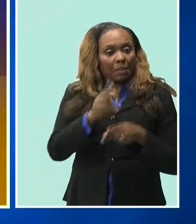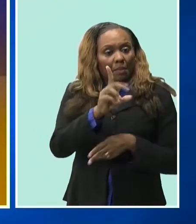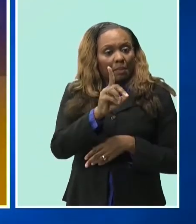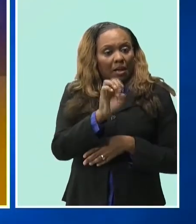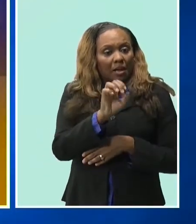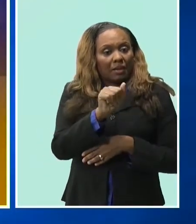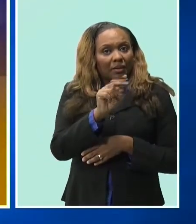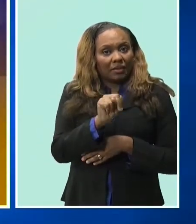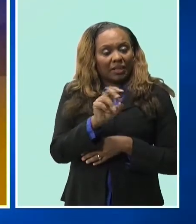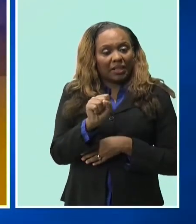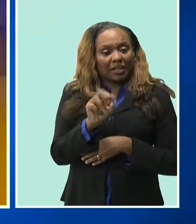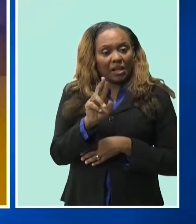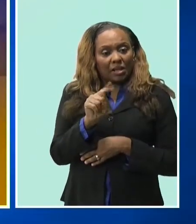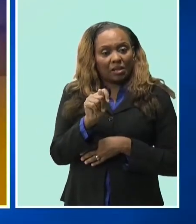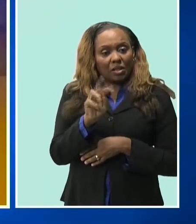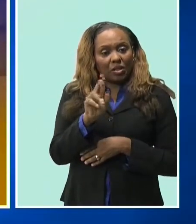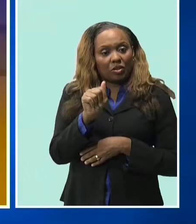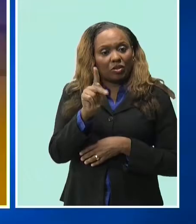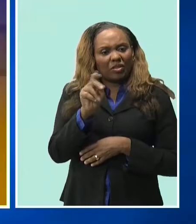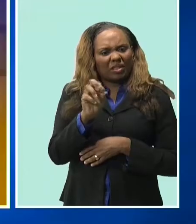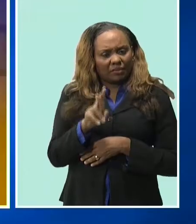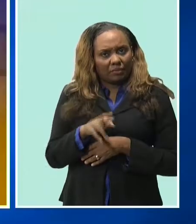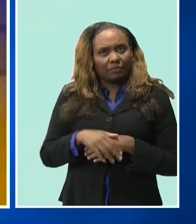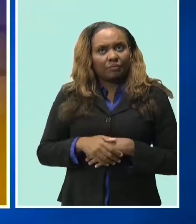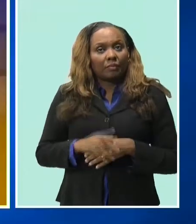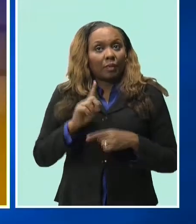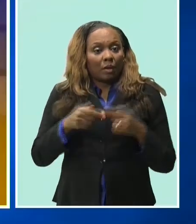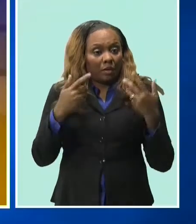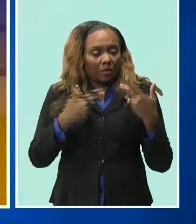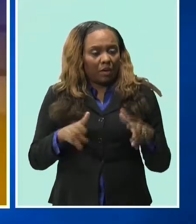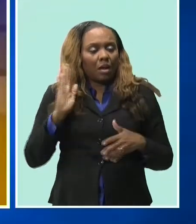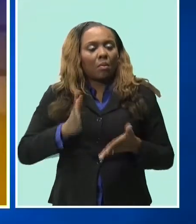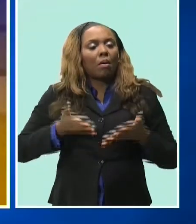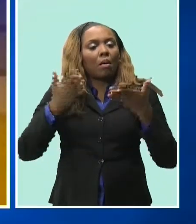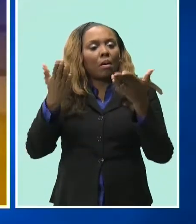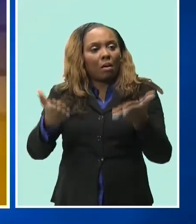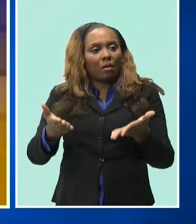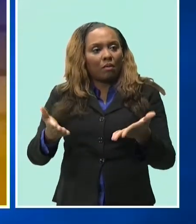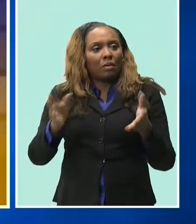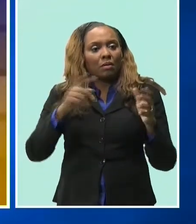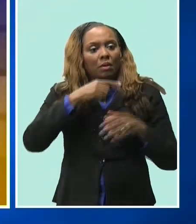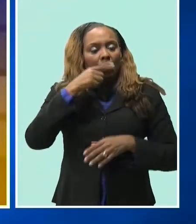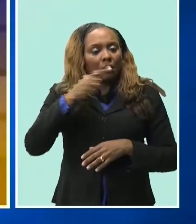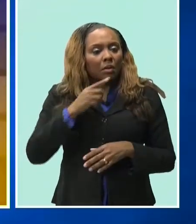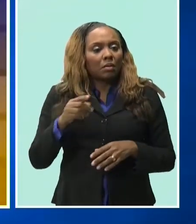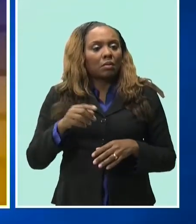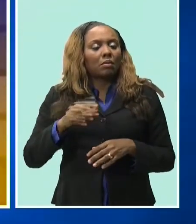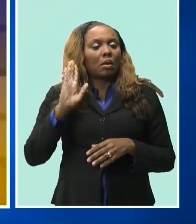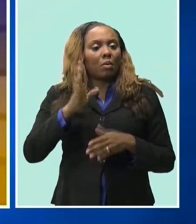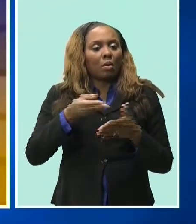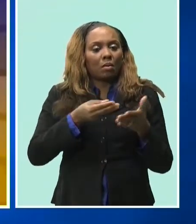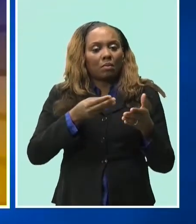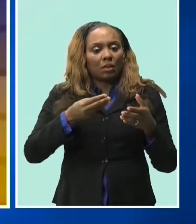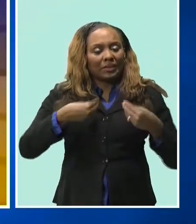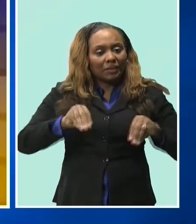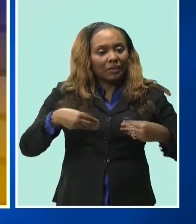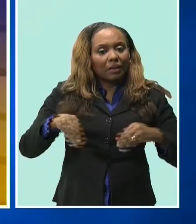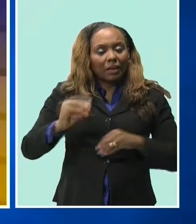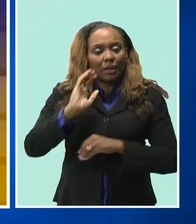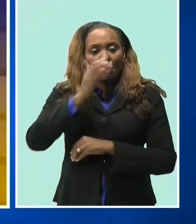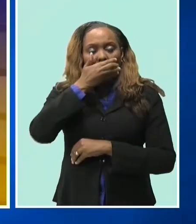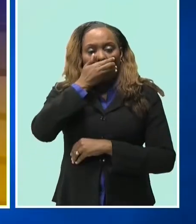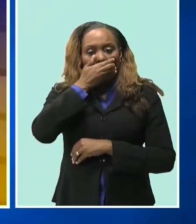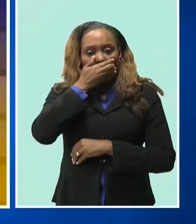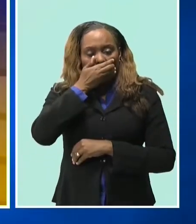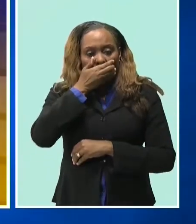through that task, we are going to then offer to the public masks for sale. And probably will